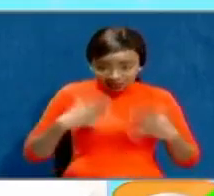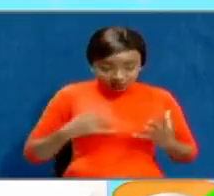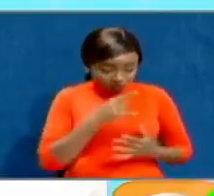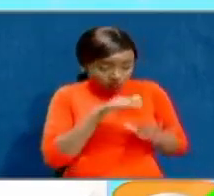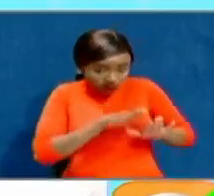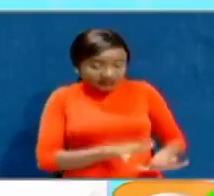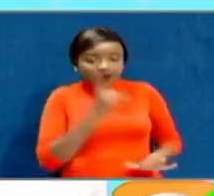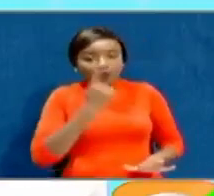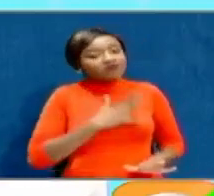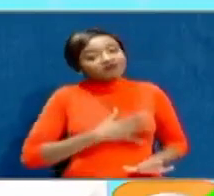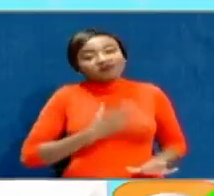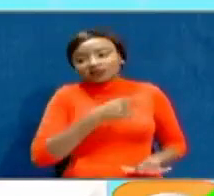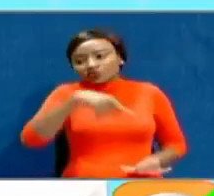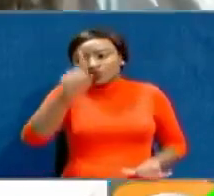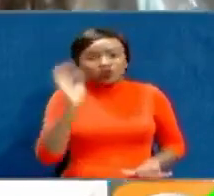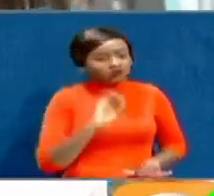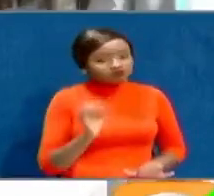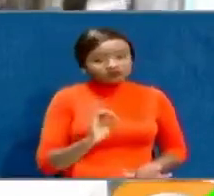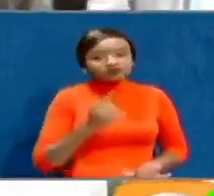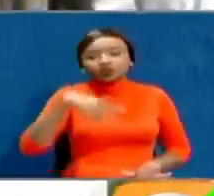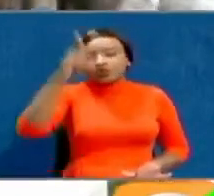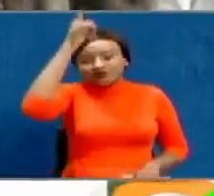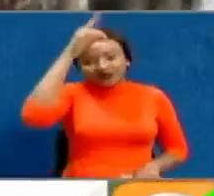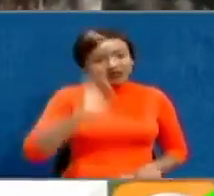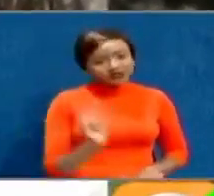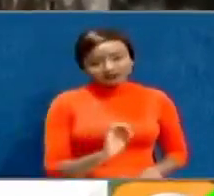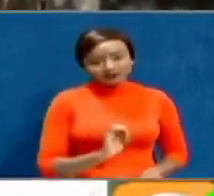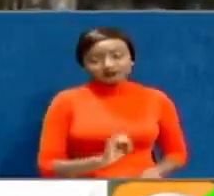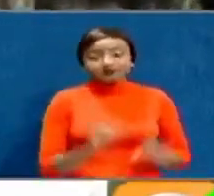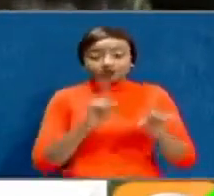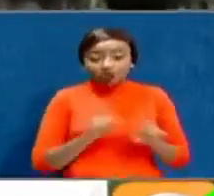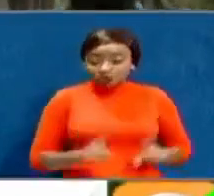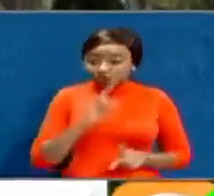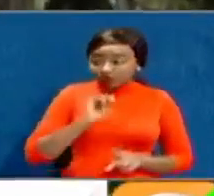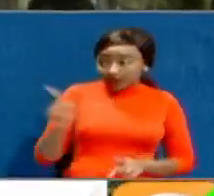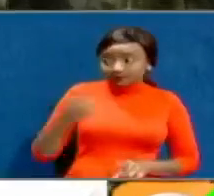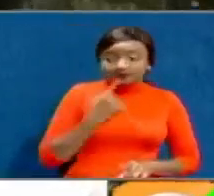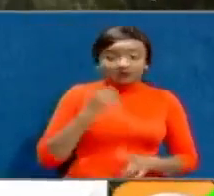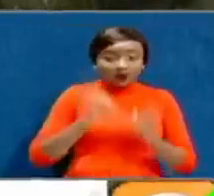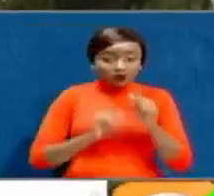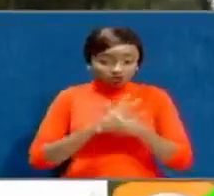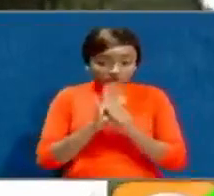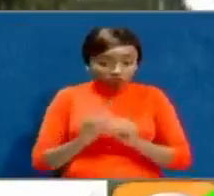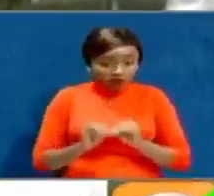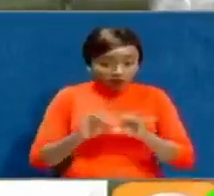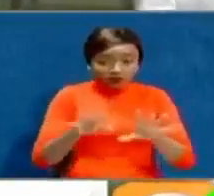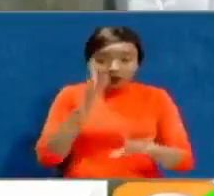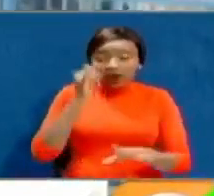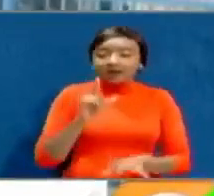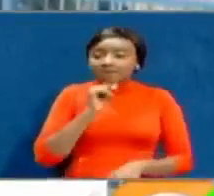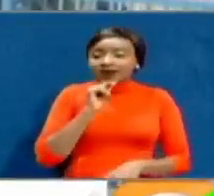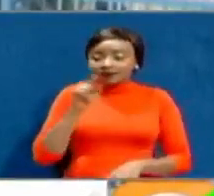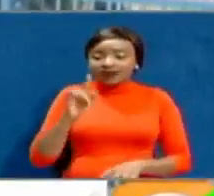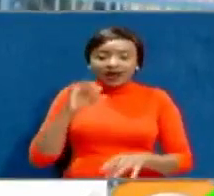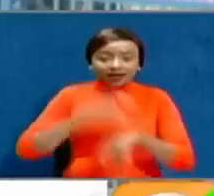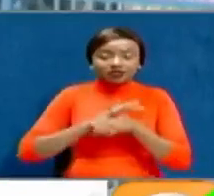not, please don't do so. Ogola, however, insists the infection chain is not clear on who may have been infected first in the